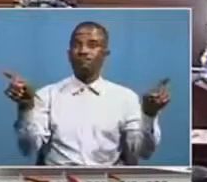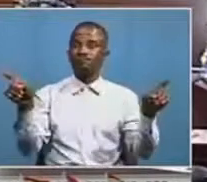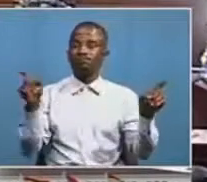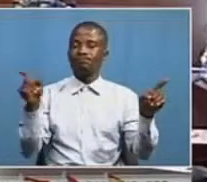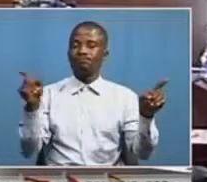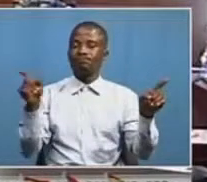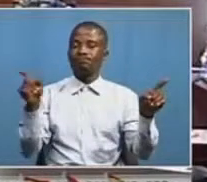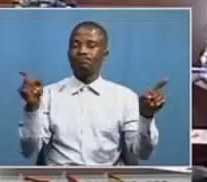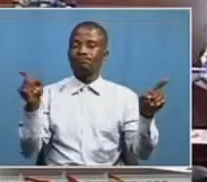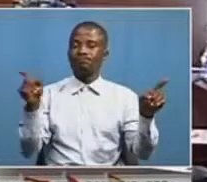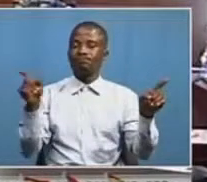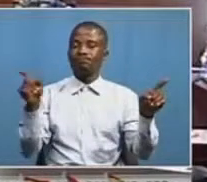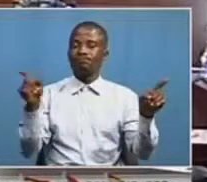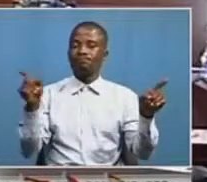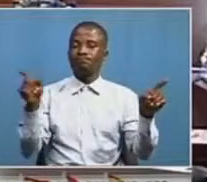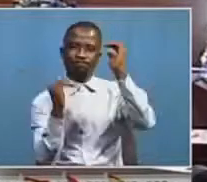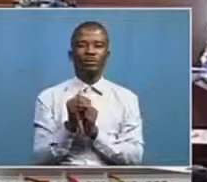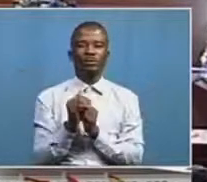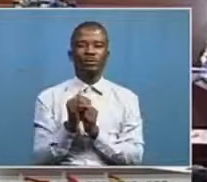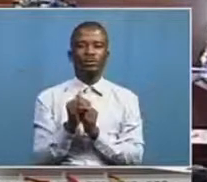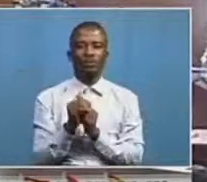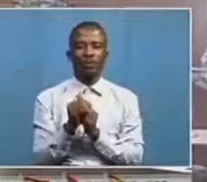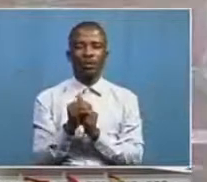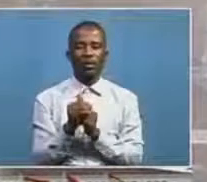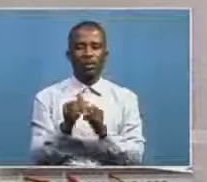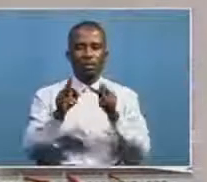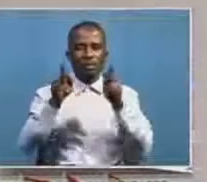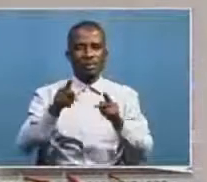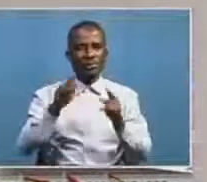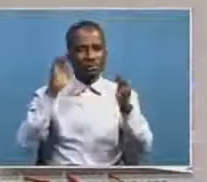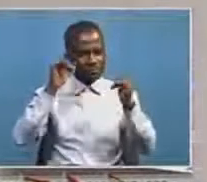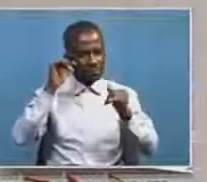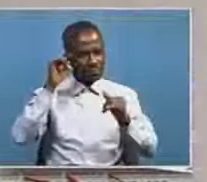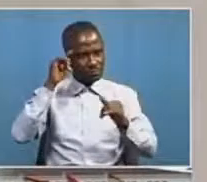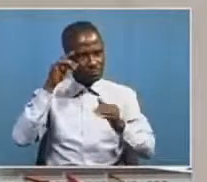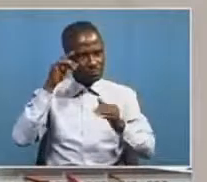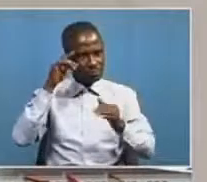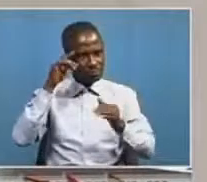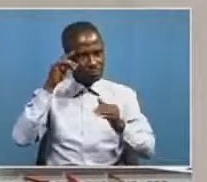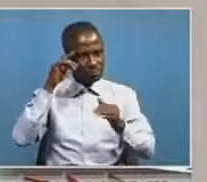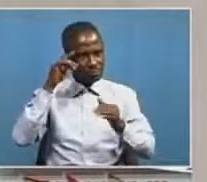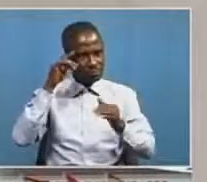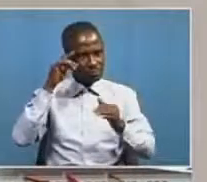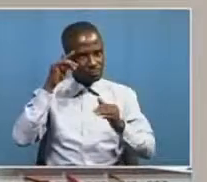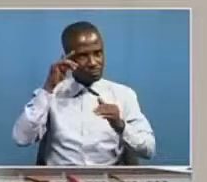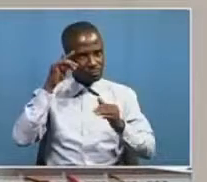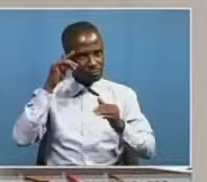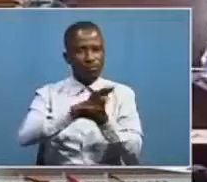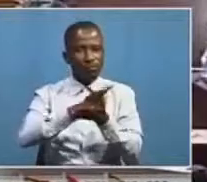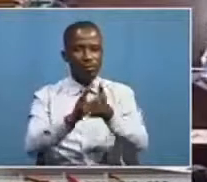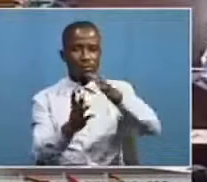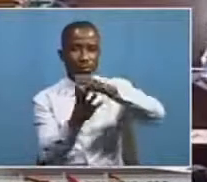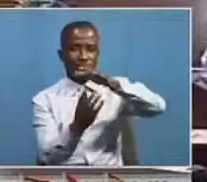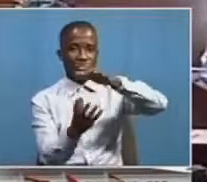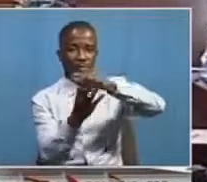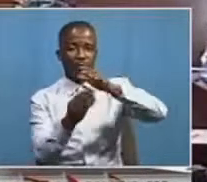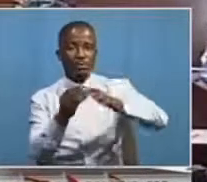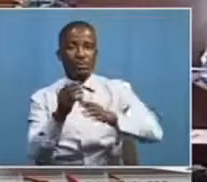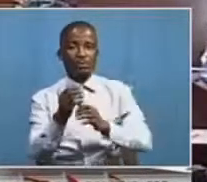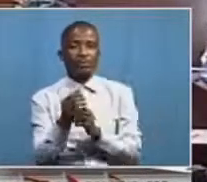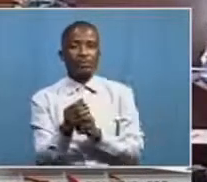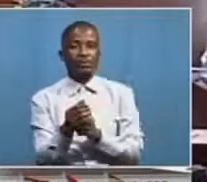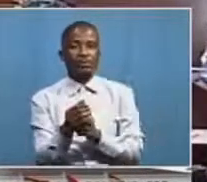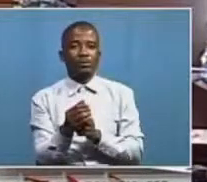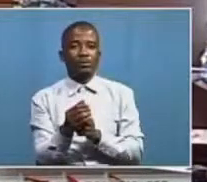respective 10 constituencies. Having expected that the pink sheets of the 26 stations in the 20 pink sheets